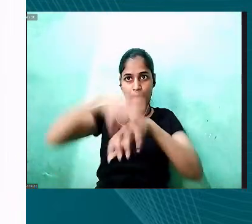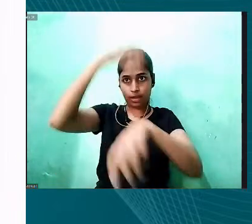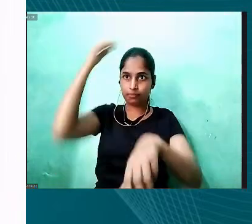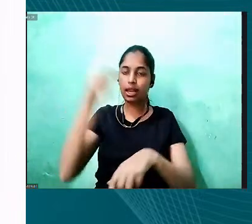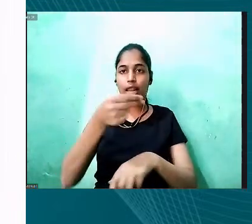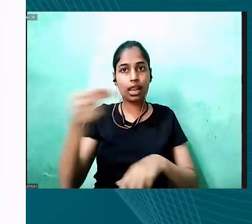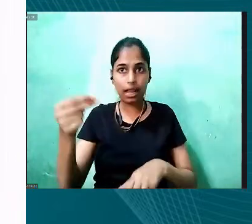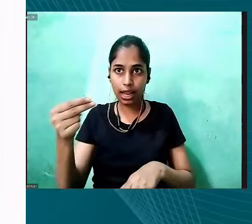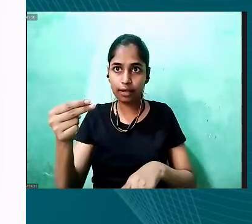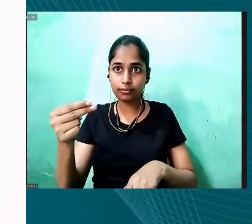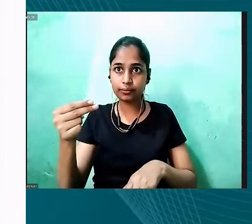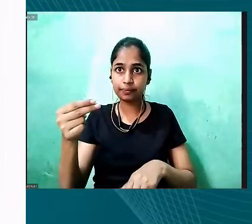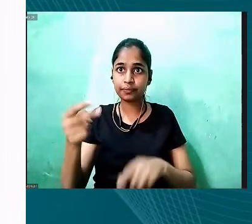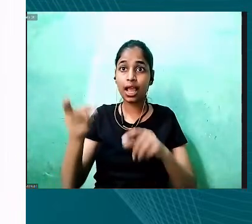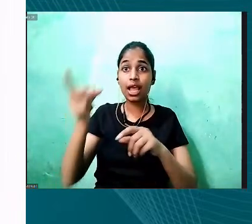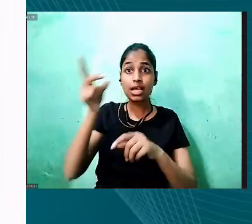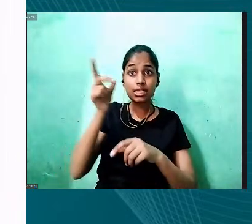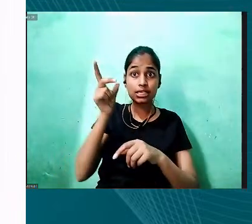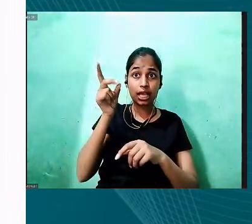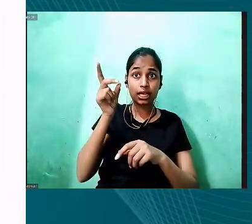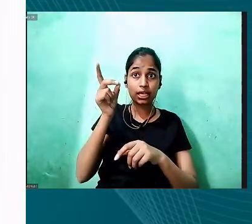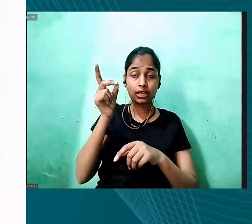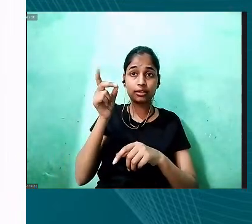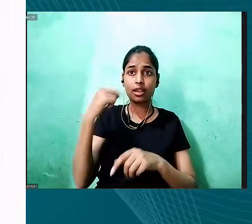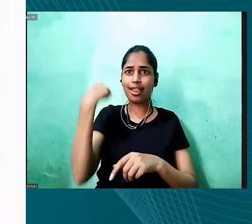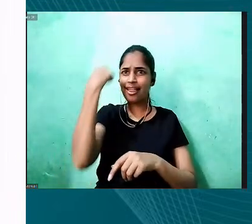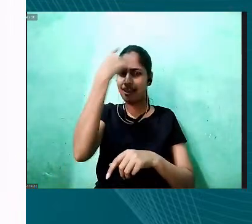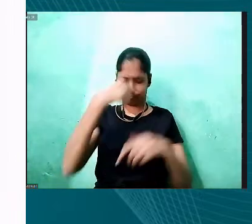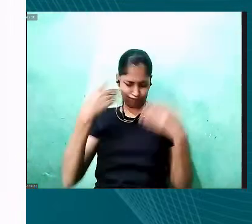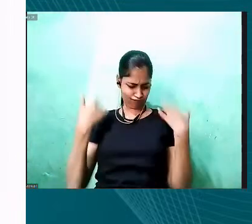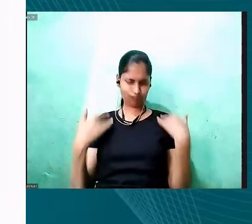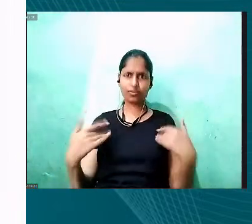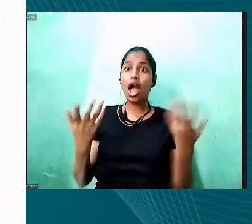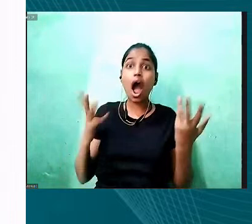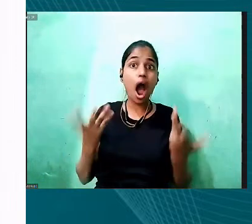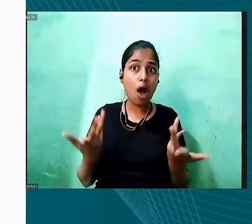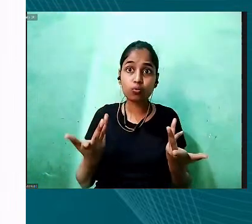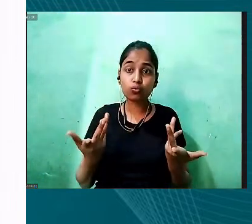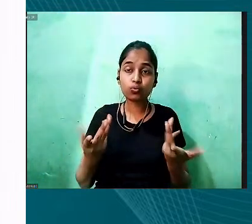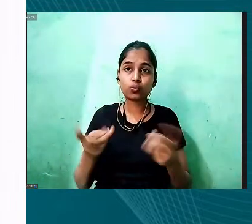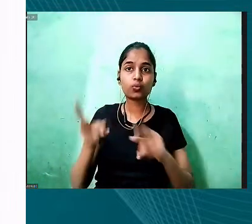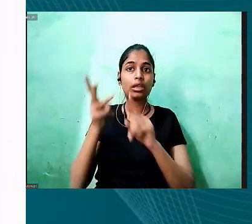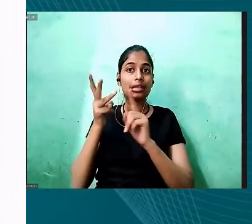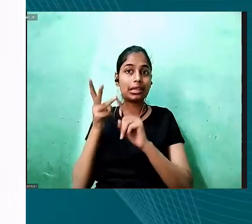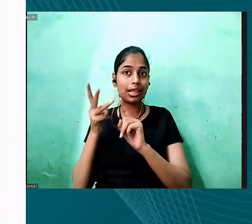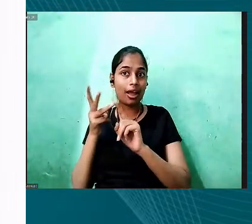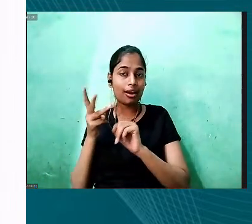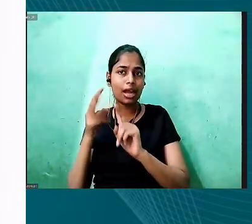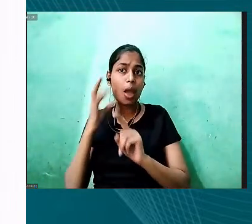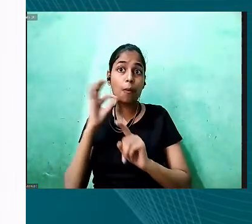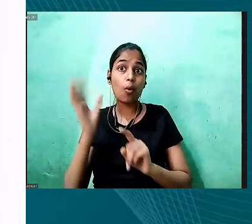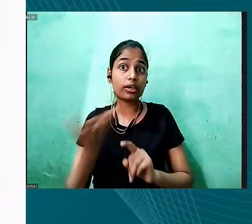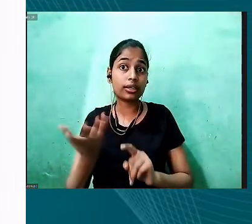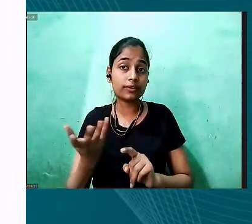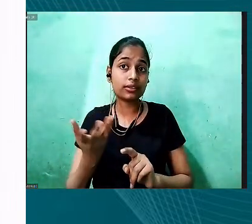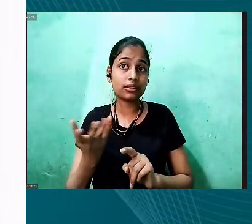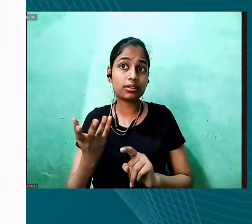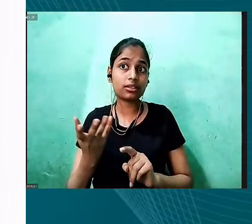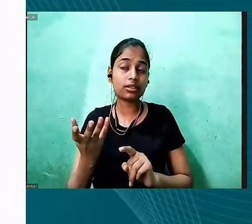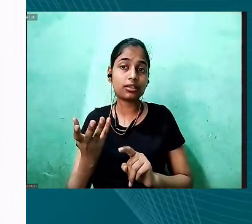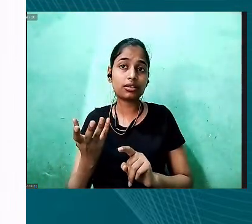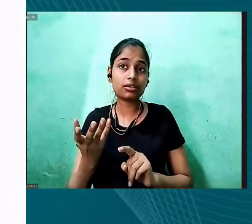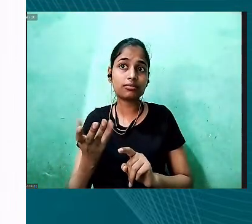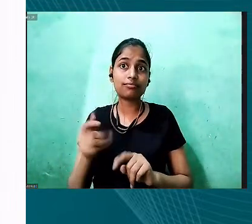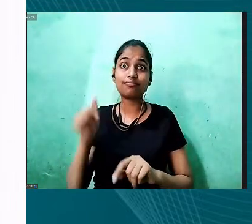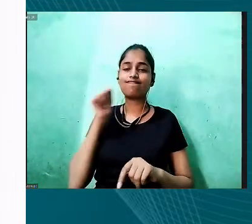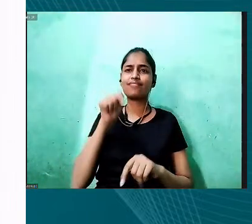the features about that animal, and most important, what are the activities you did together?